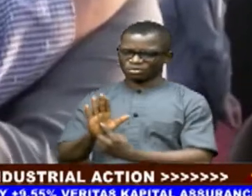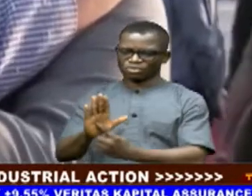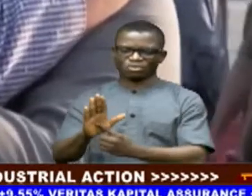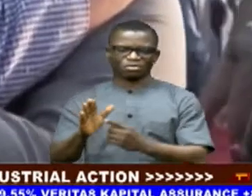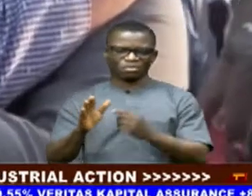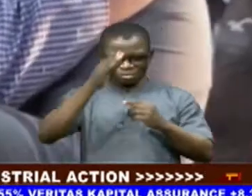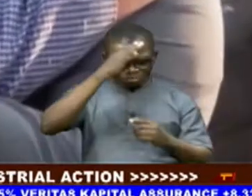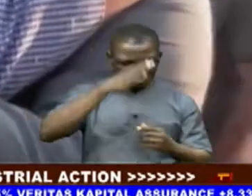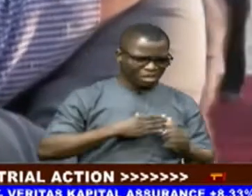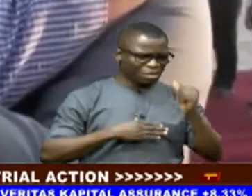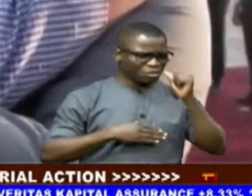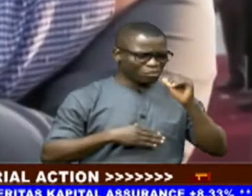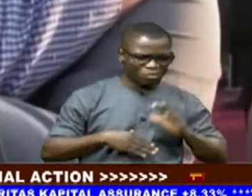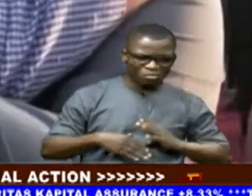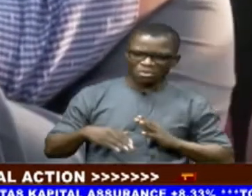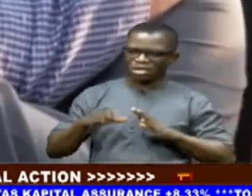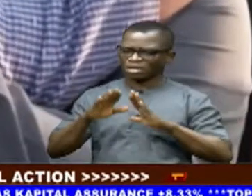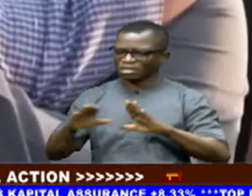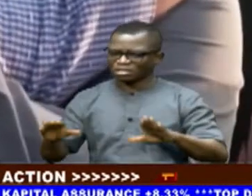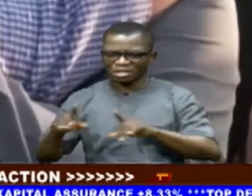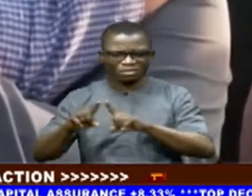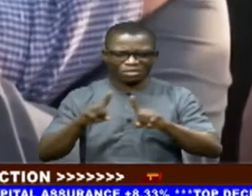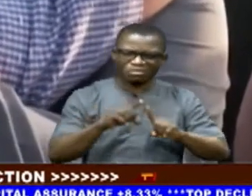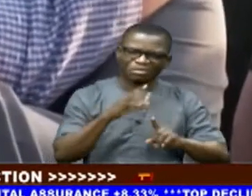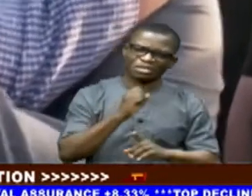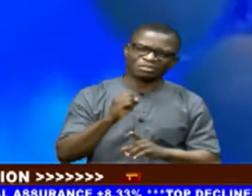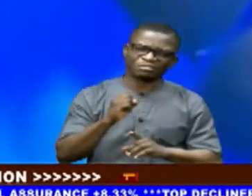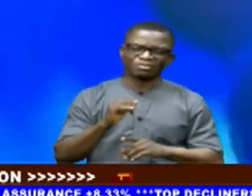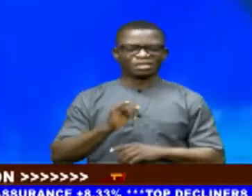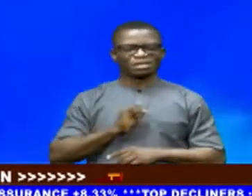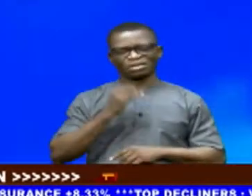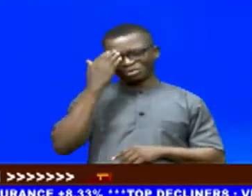and children of all ages. "I don't know what to say.